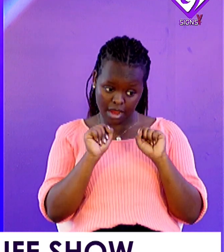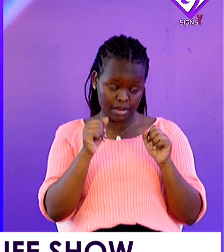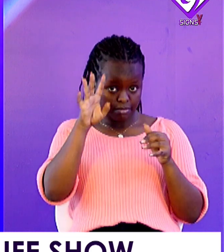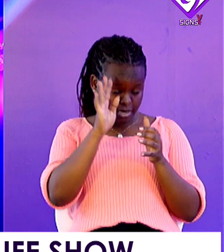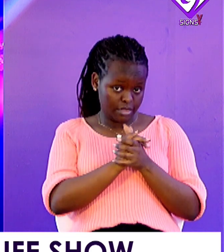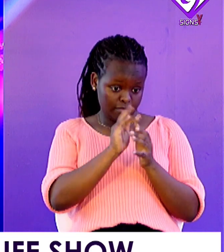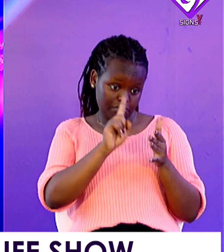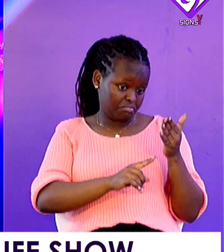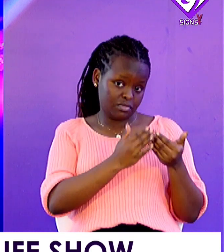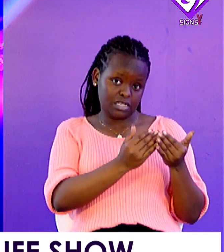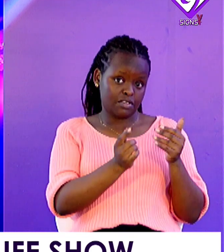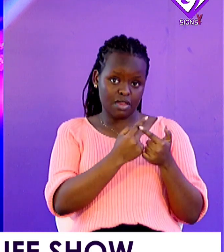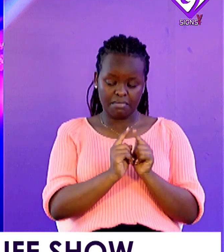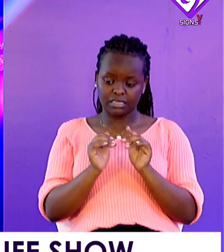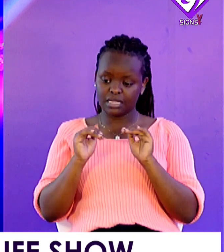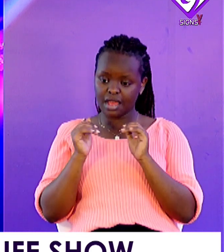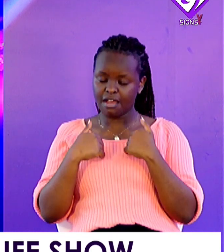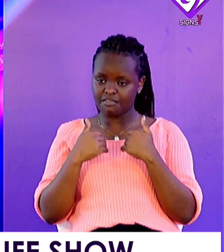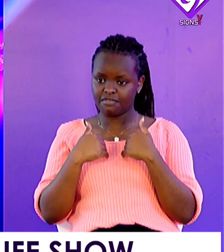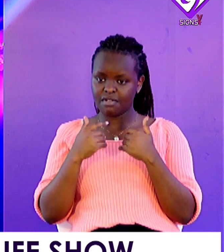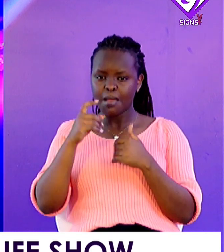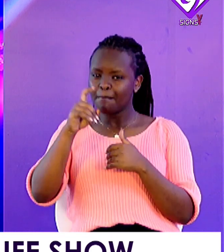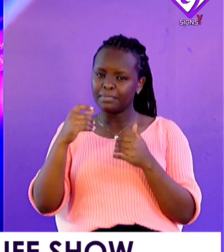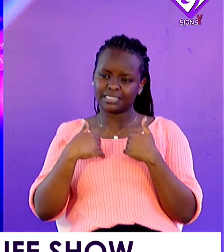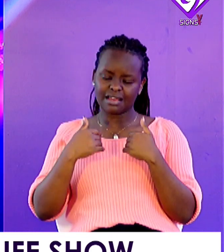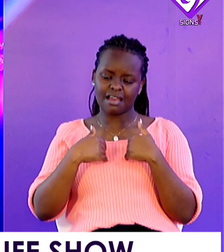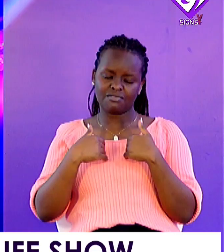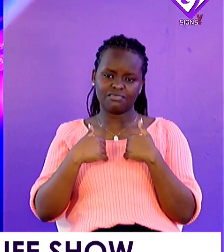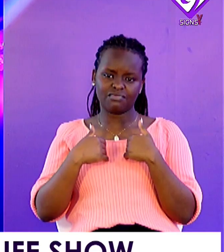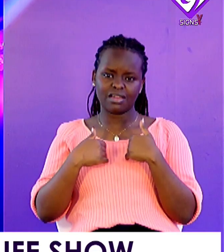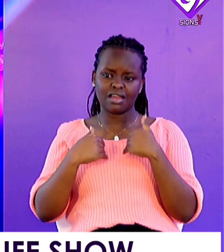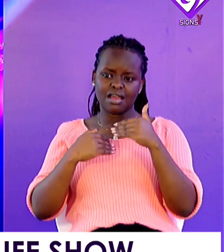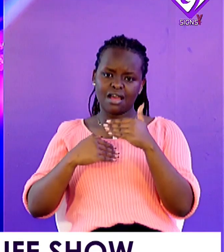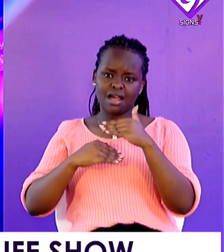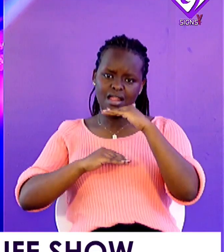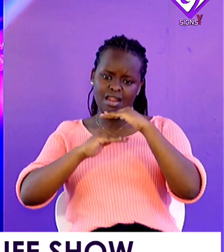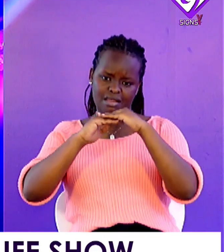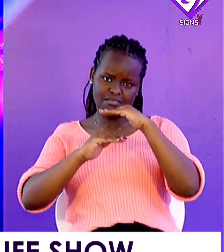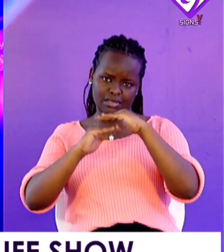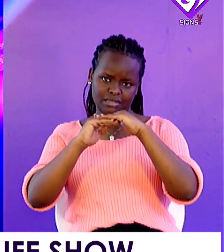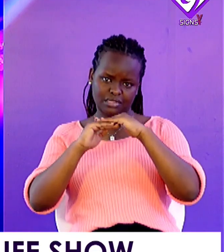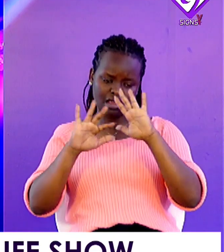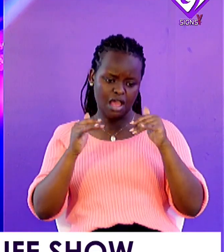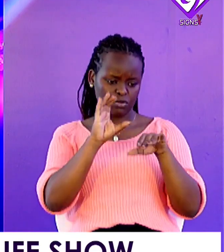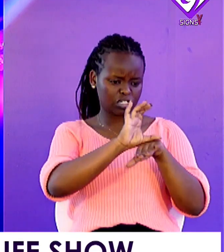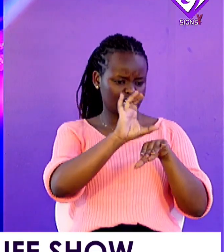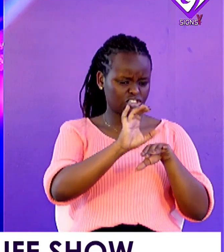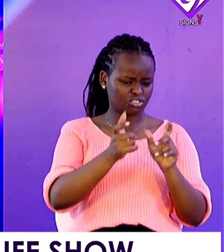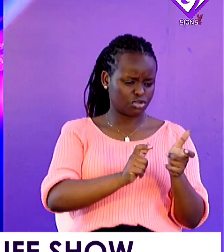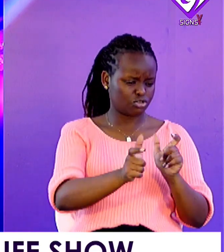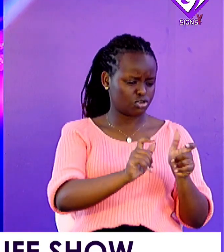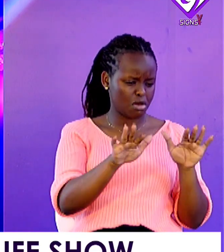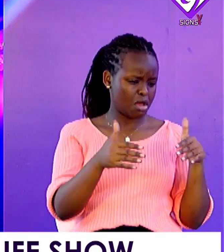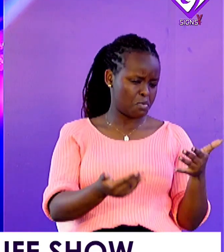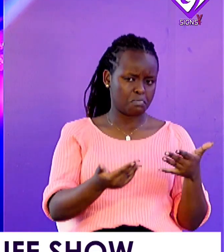but there should be some structures that check on how matters of the church are run, or